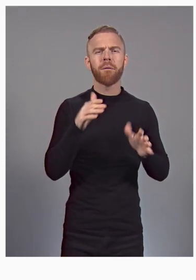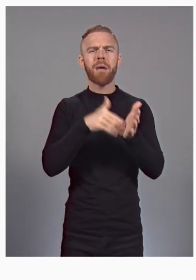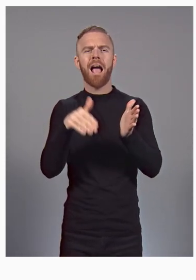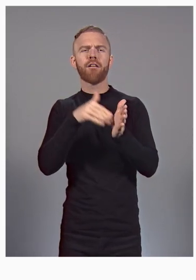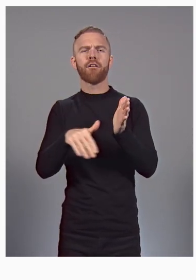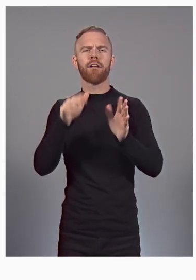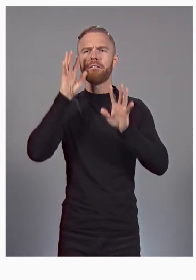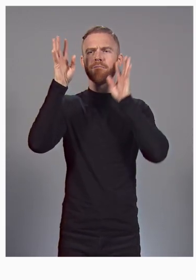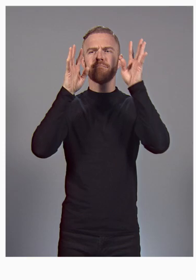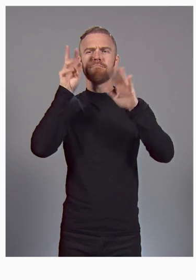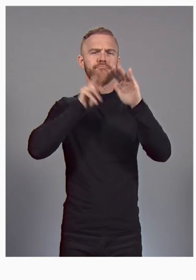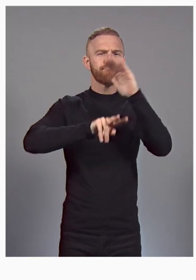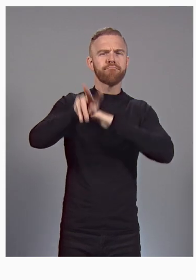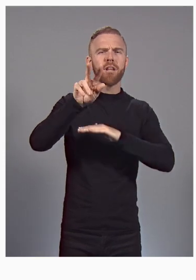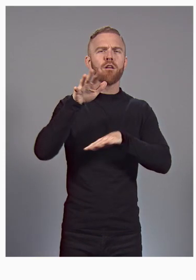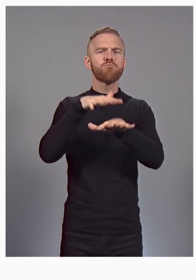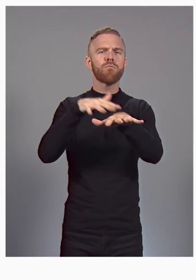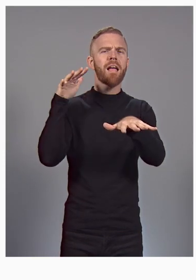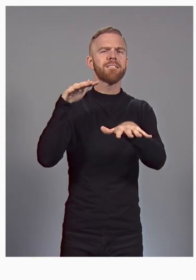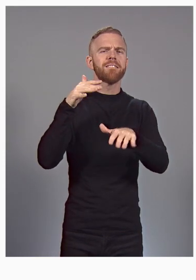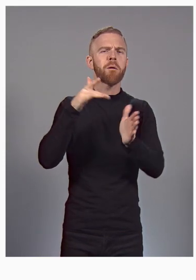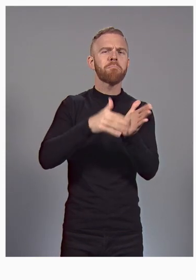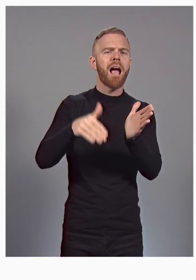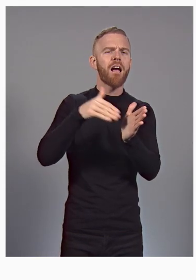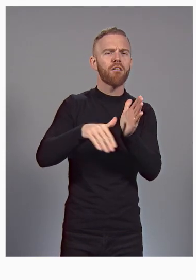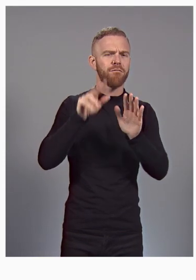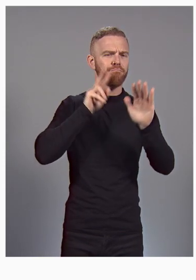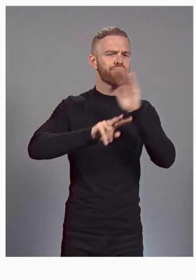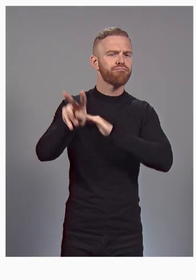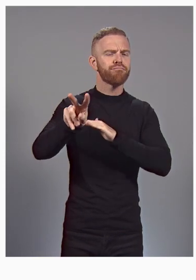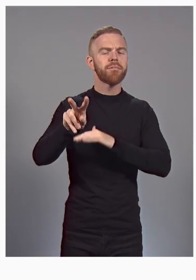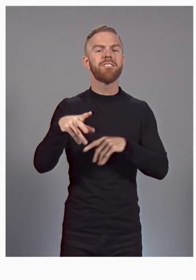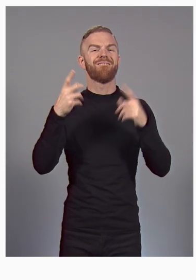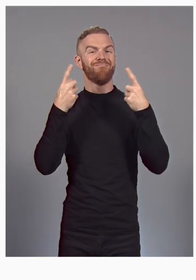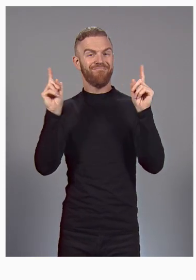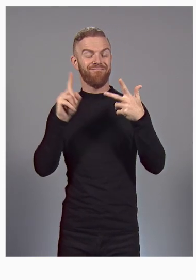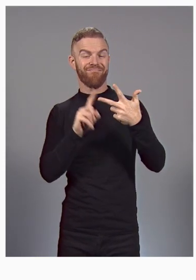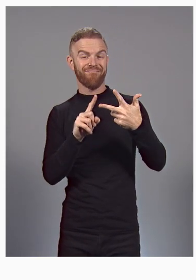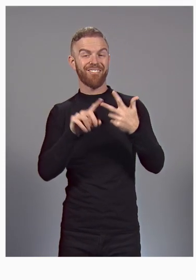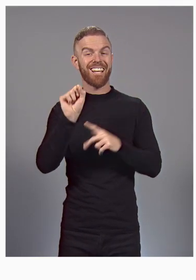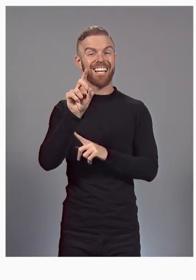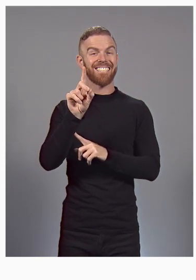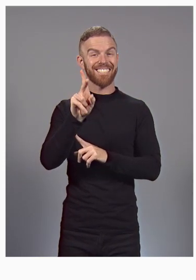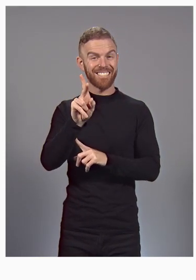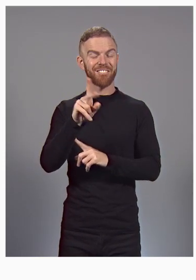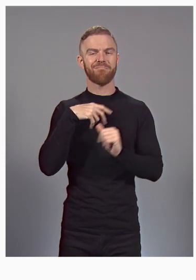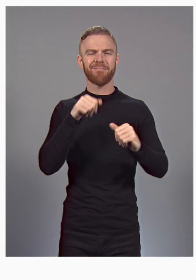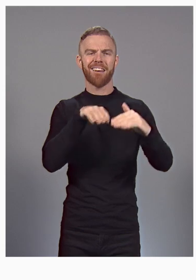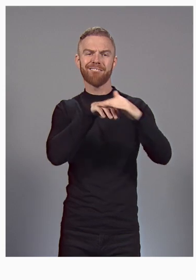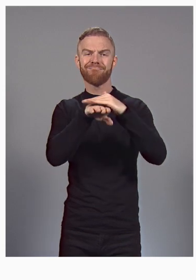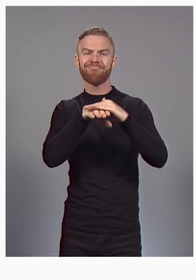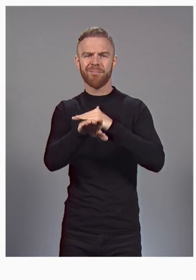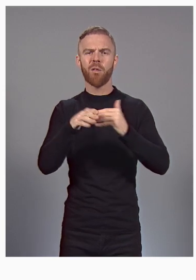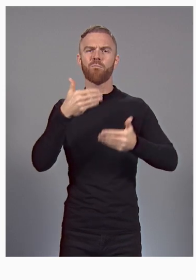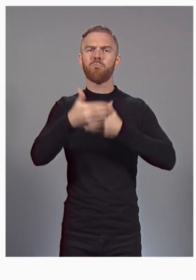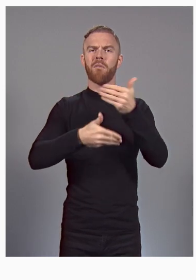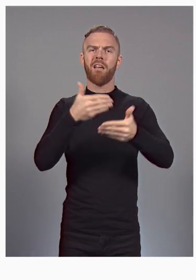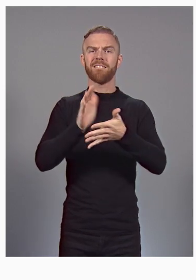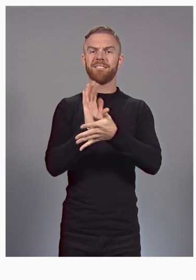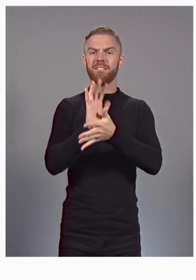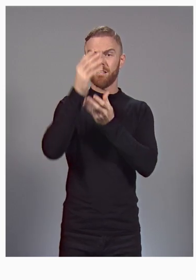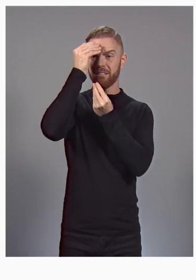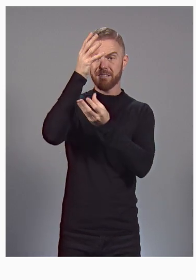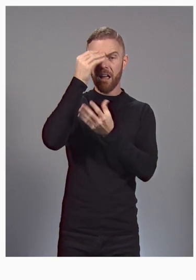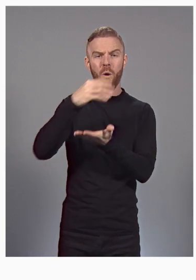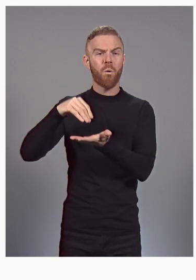traffic patterns. Finally, I can use the SDK to access process video data and annotations and hook into a live stream